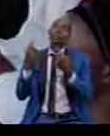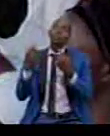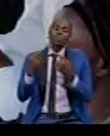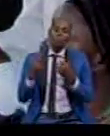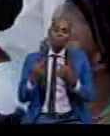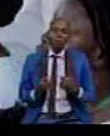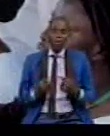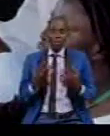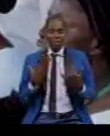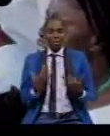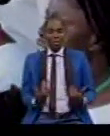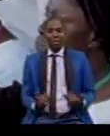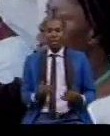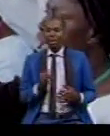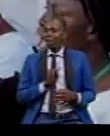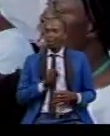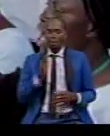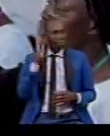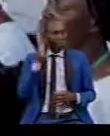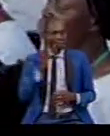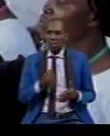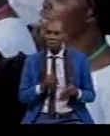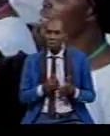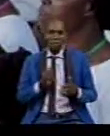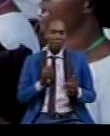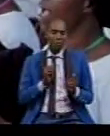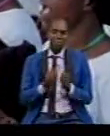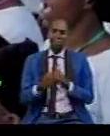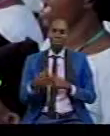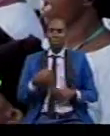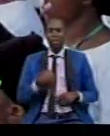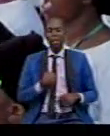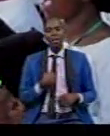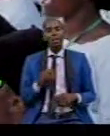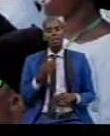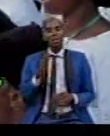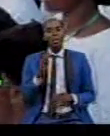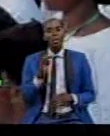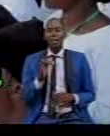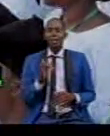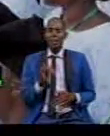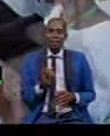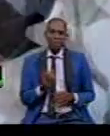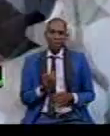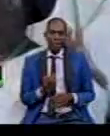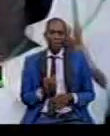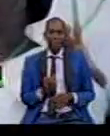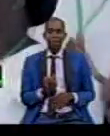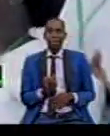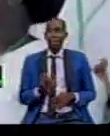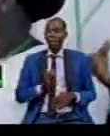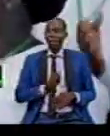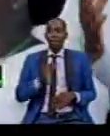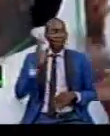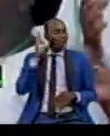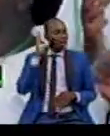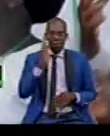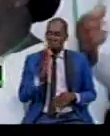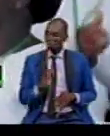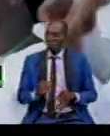so that hereafter we can reach you and continue to help